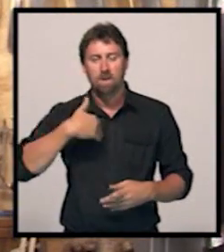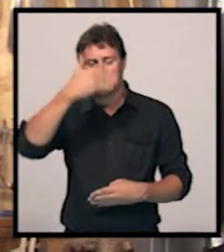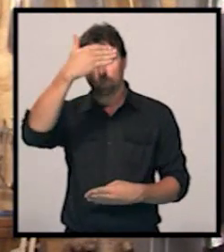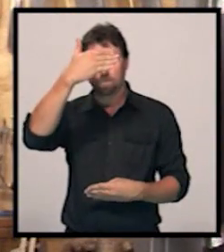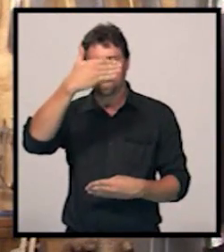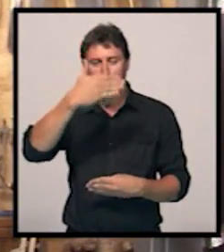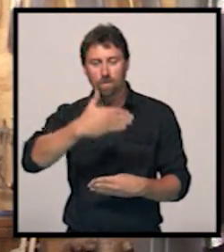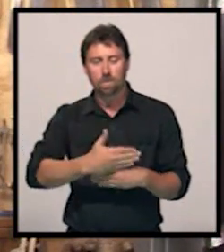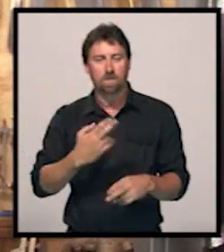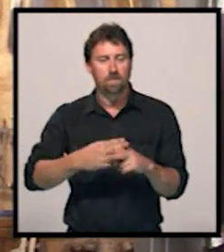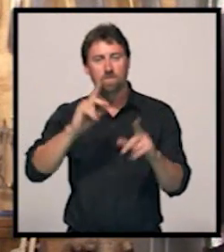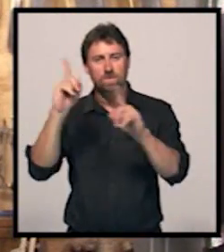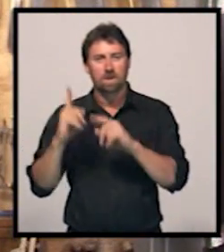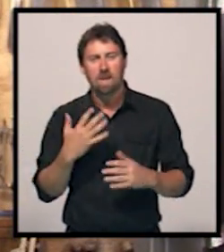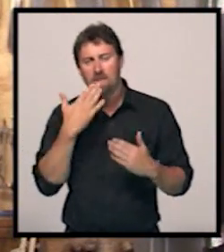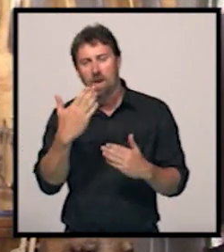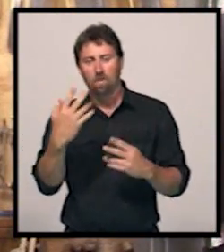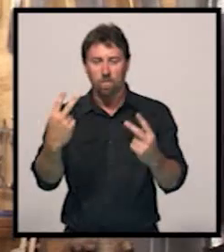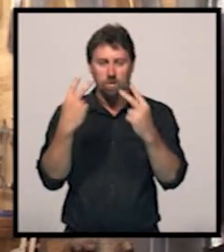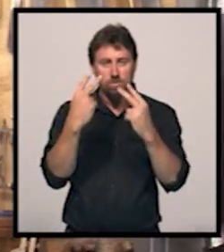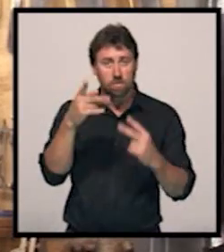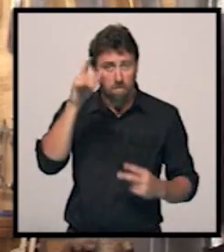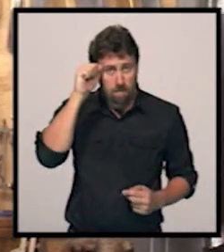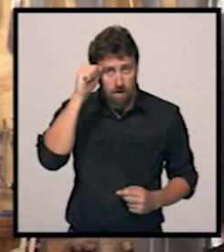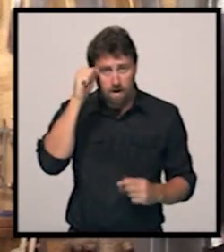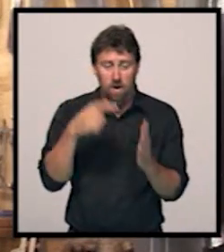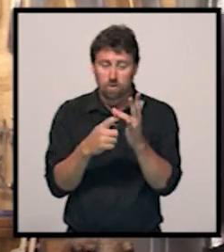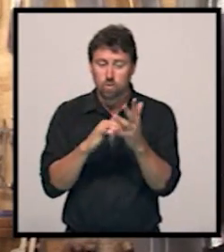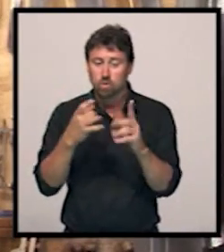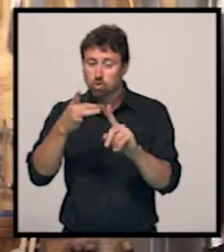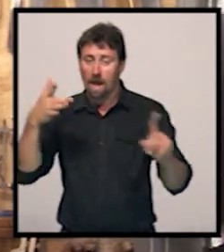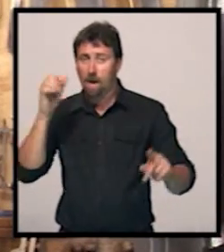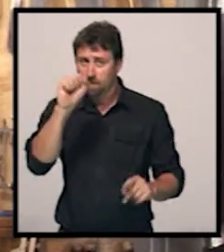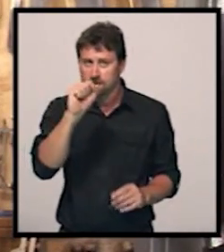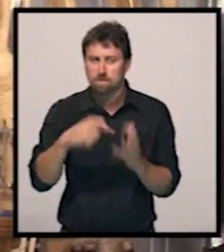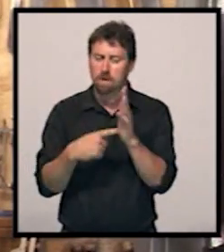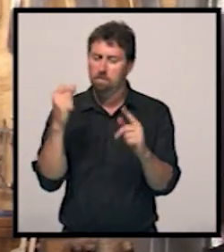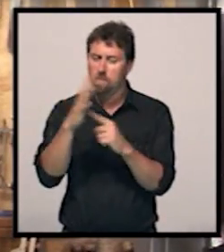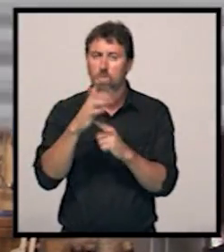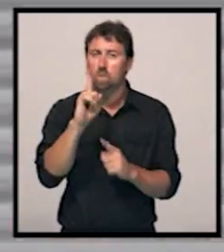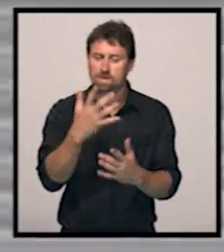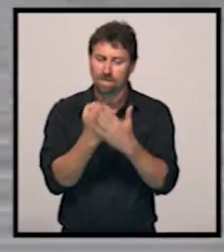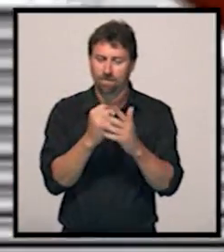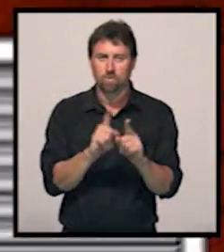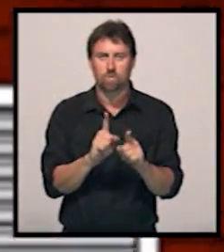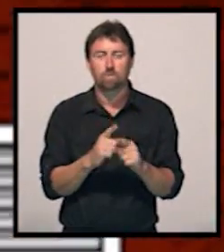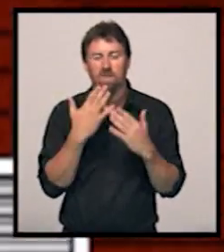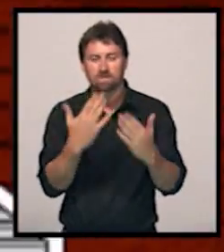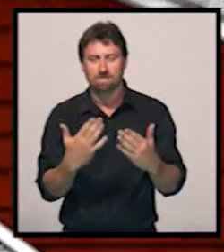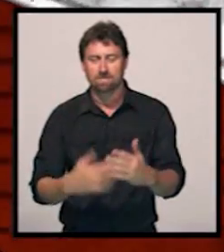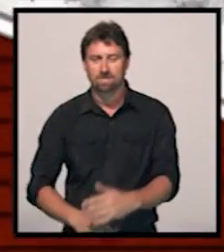saying thanks for being with me, and remember to keep it sharp, but more importantly keep it safe. See ya.